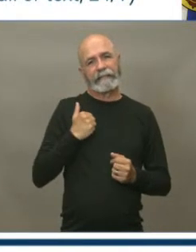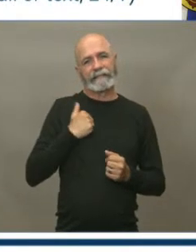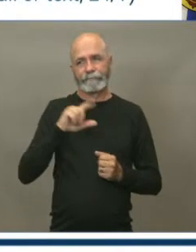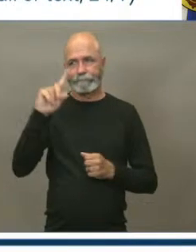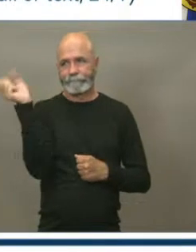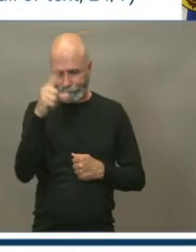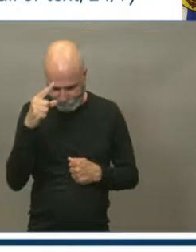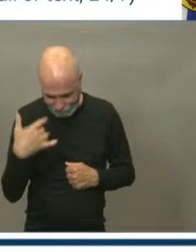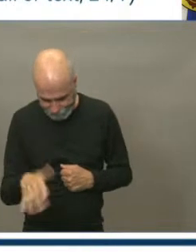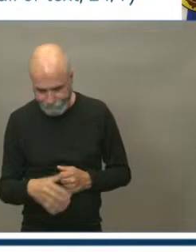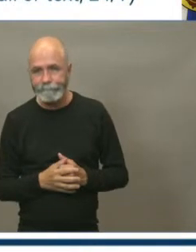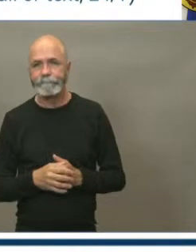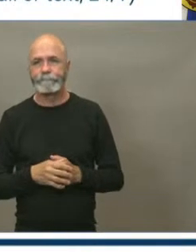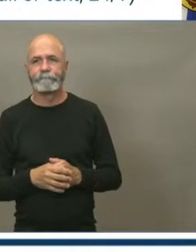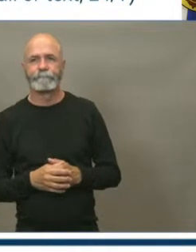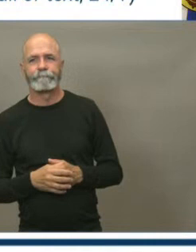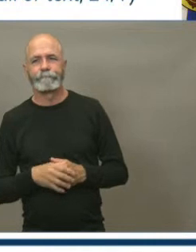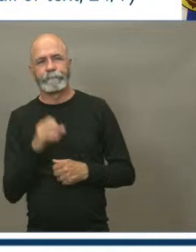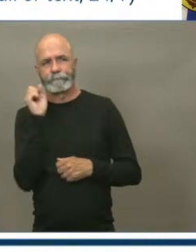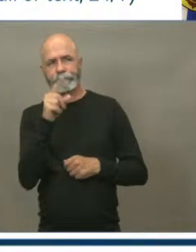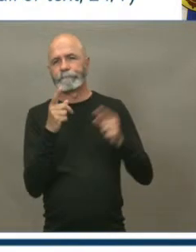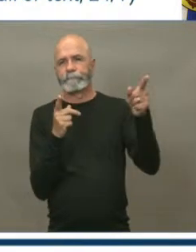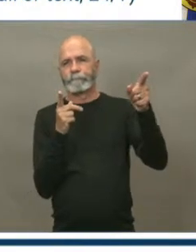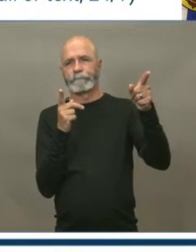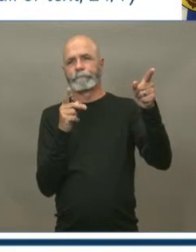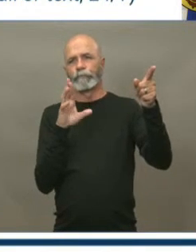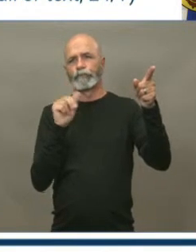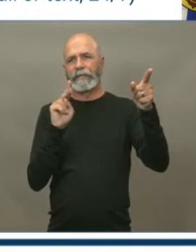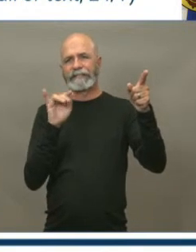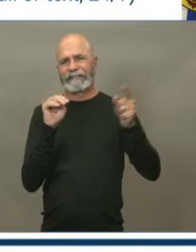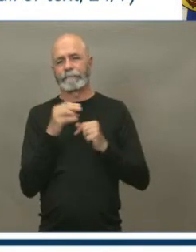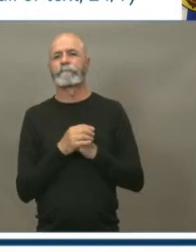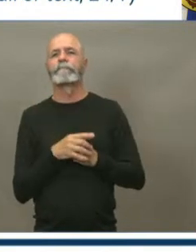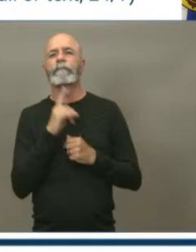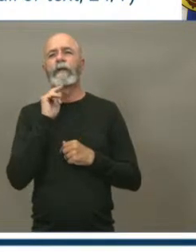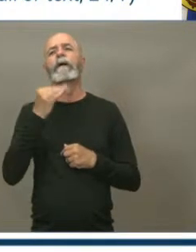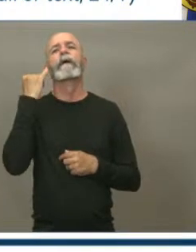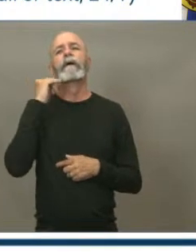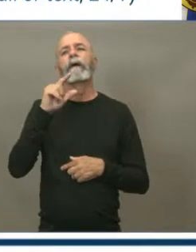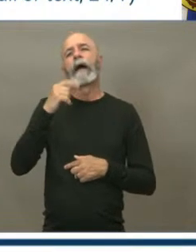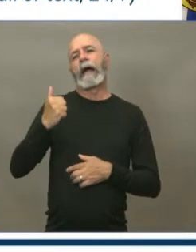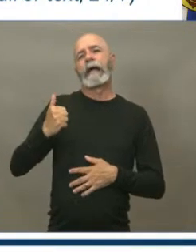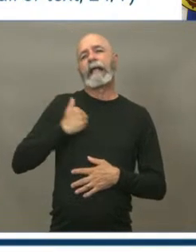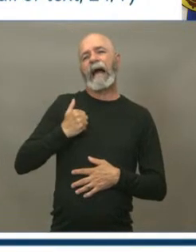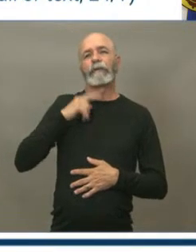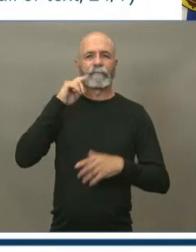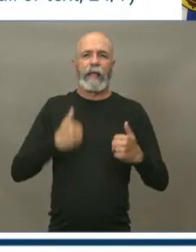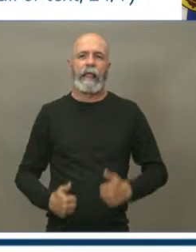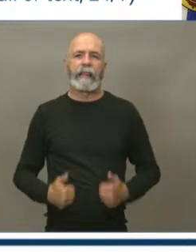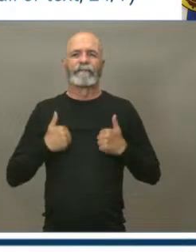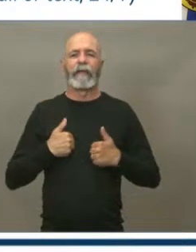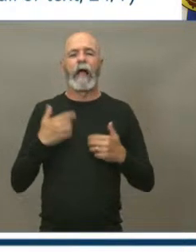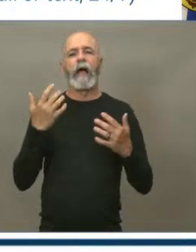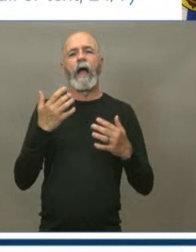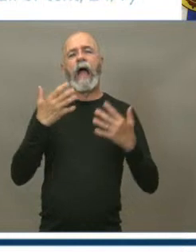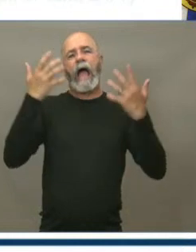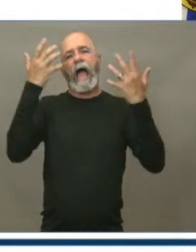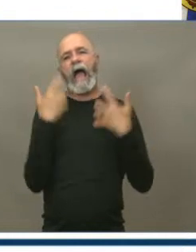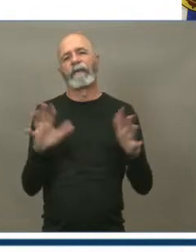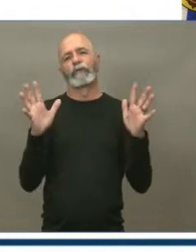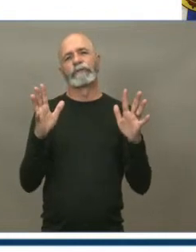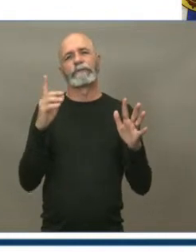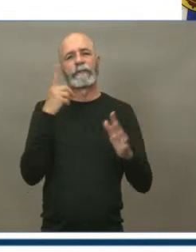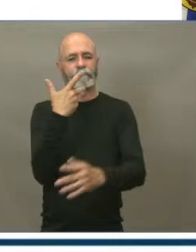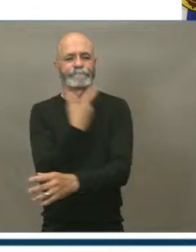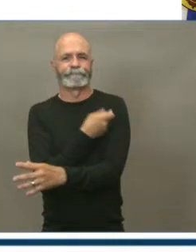Premier Rankin, the Government of Canada released a life after vaccination plan today, and it says that if 75% of those